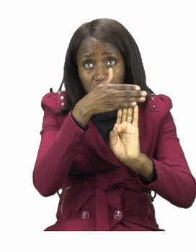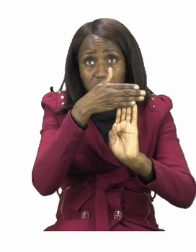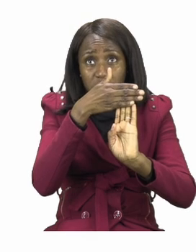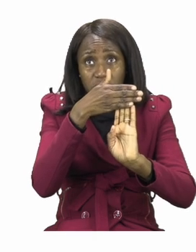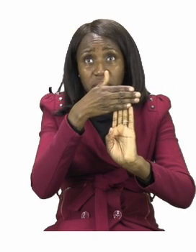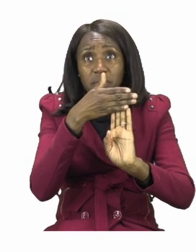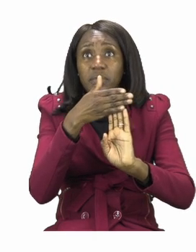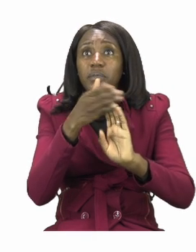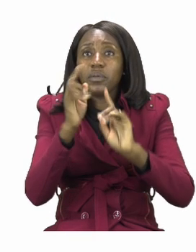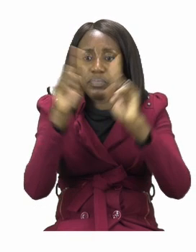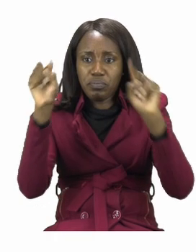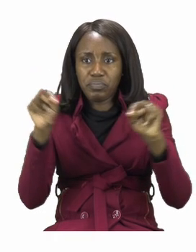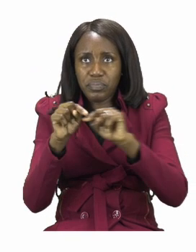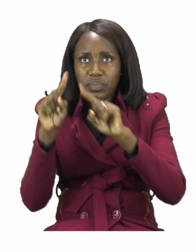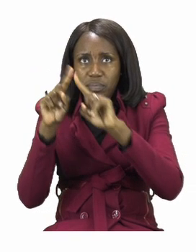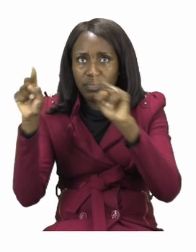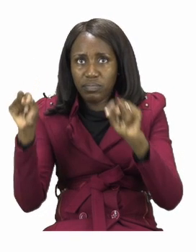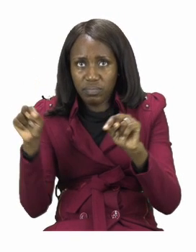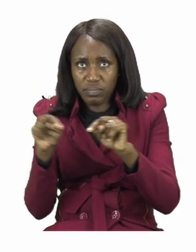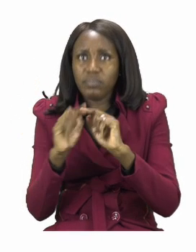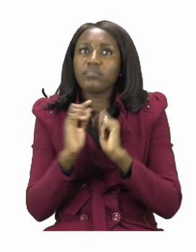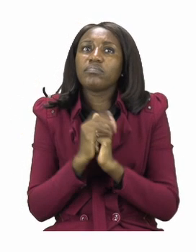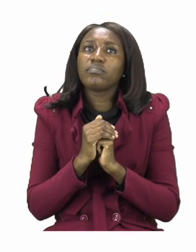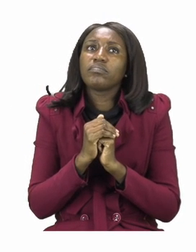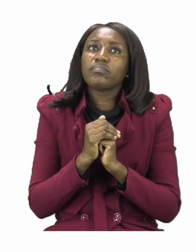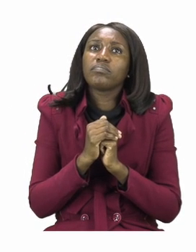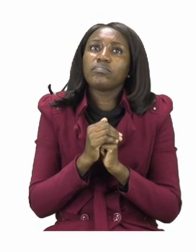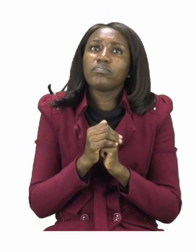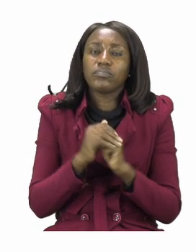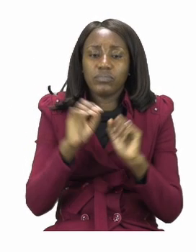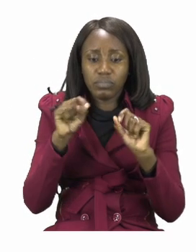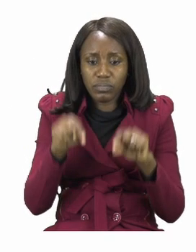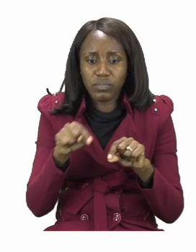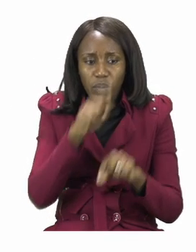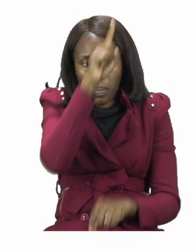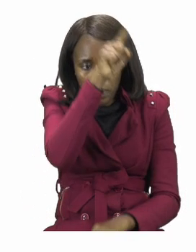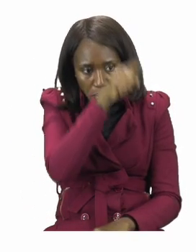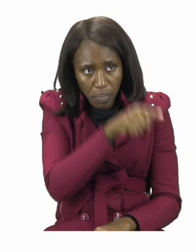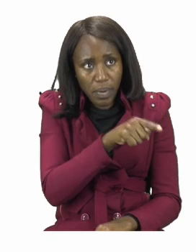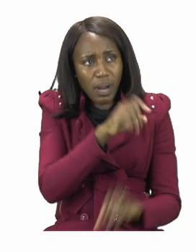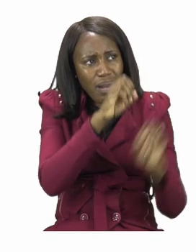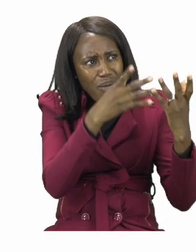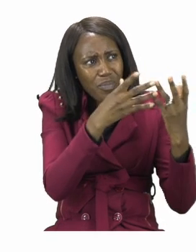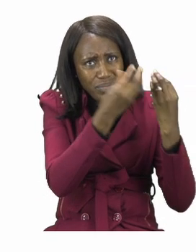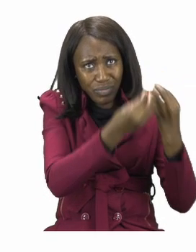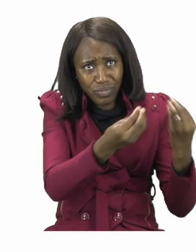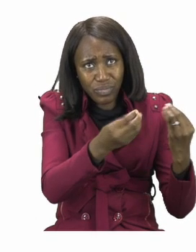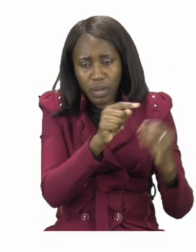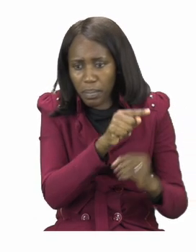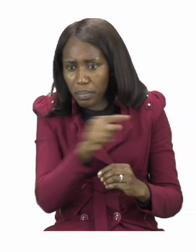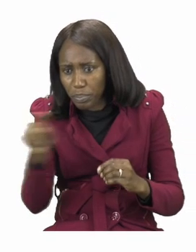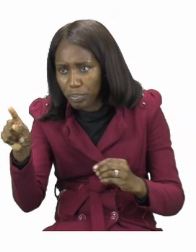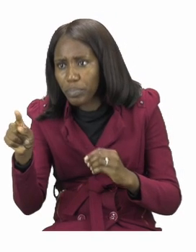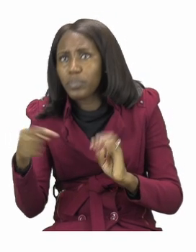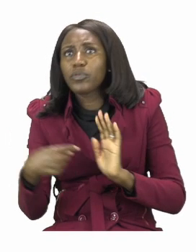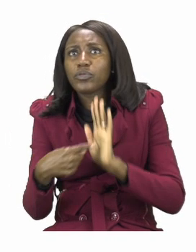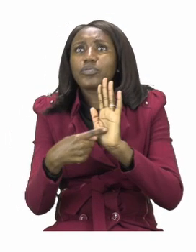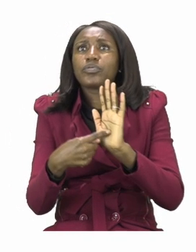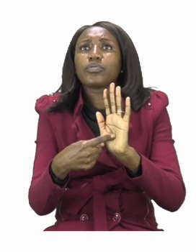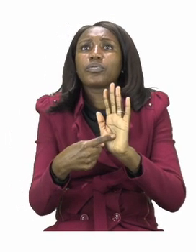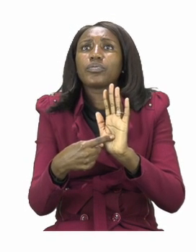are for the children. How many brought which road sign? We have the road